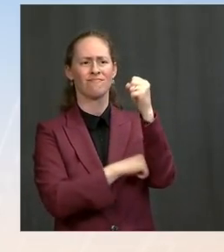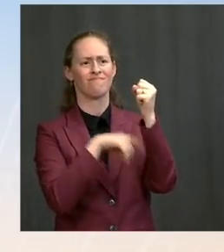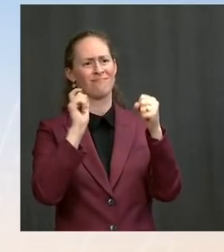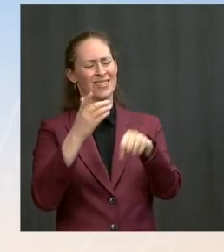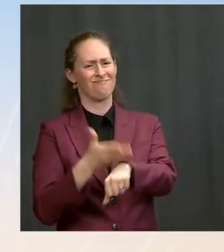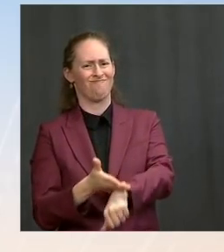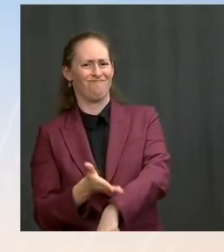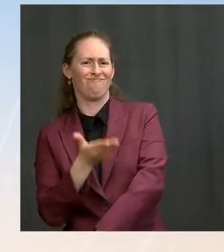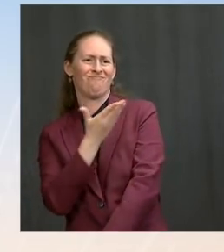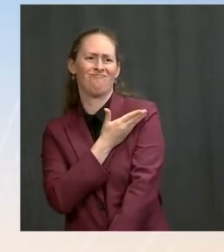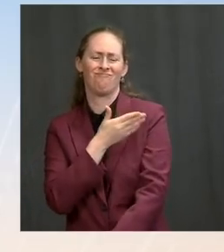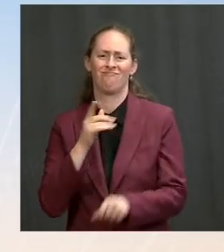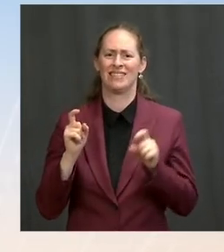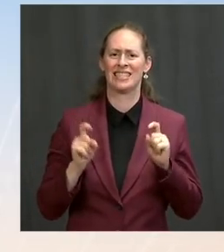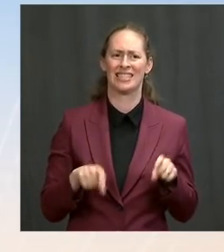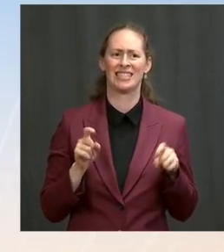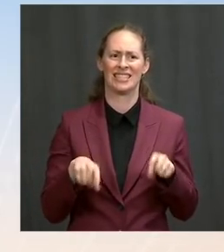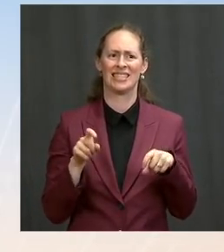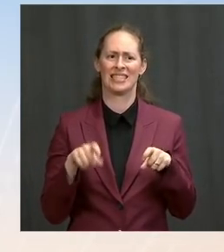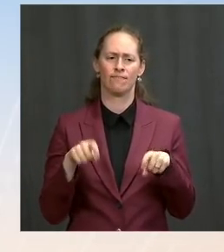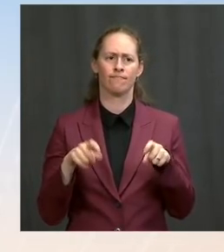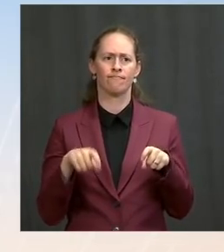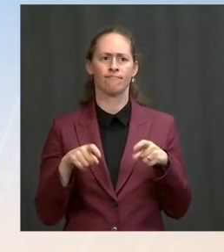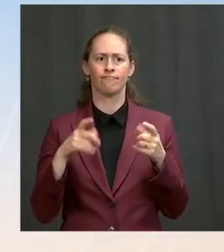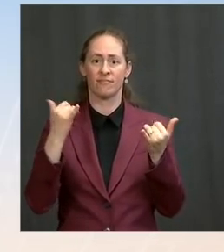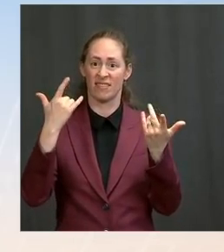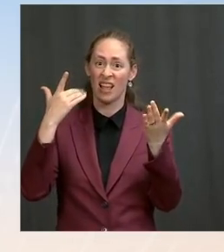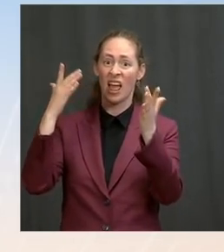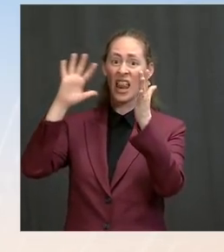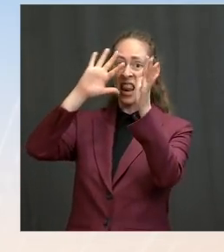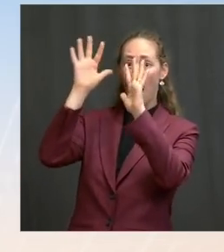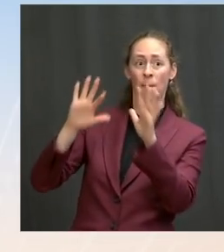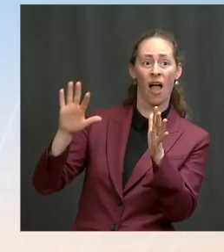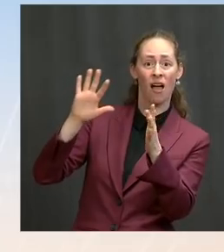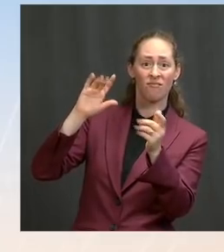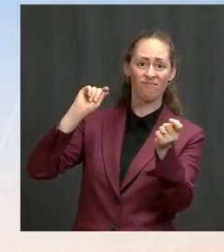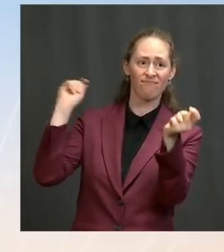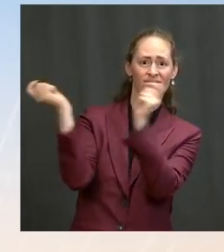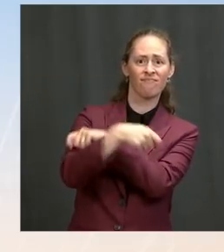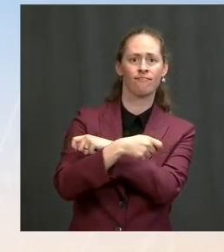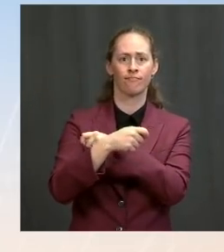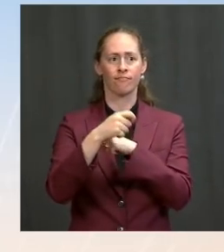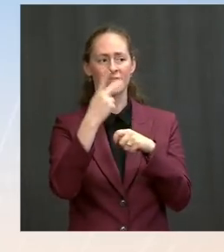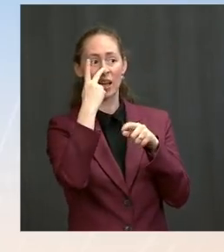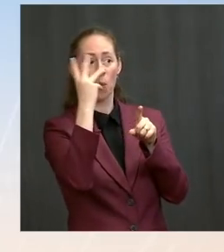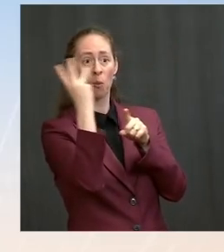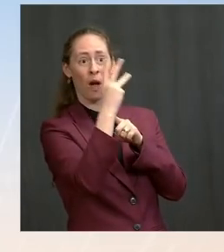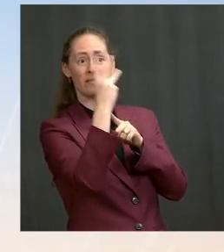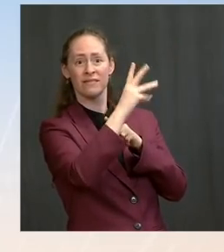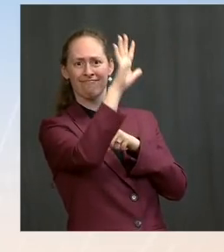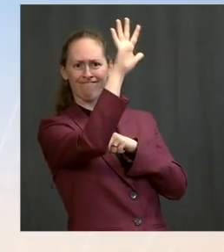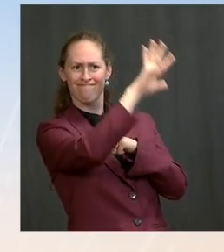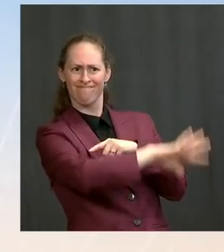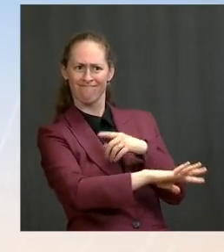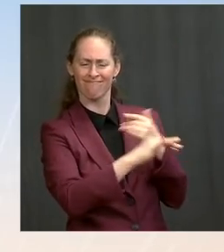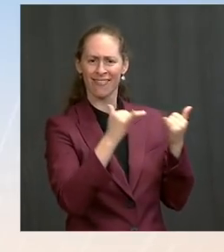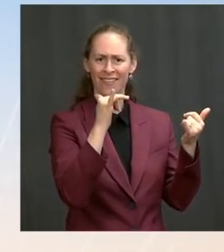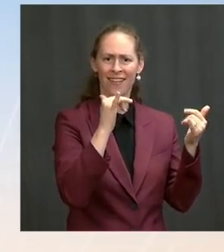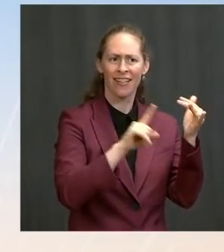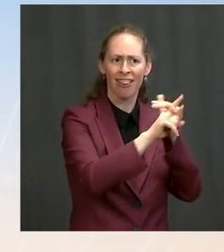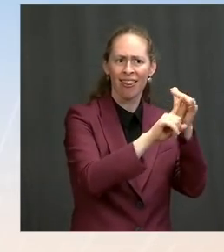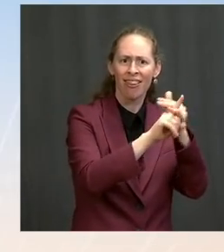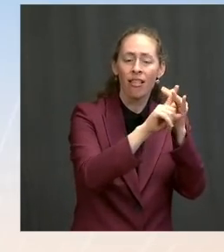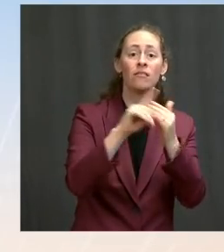climate. Because as wildfires rage out west, floods are consuming communities elsewhere. The extreme weather